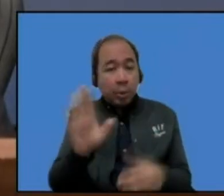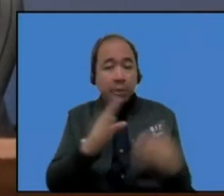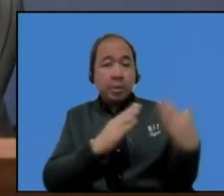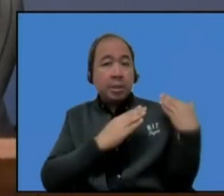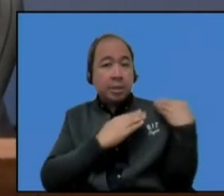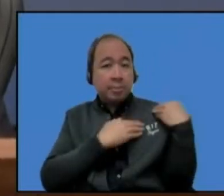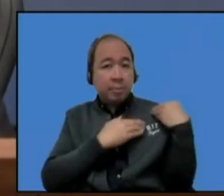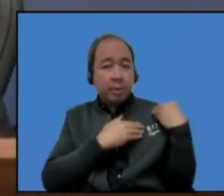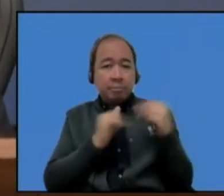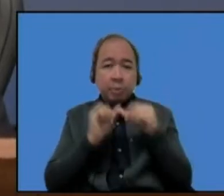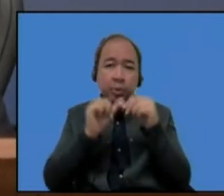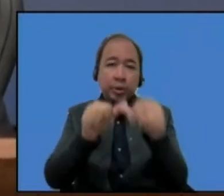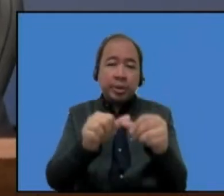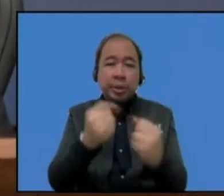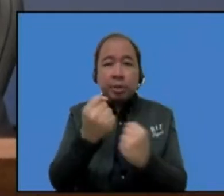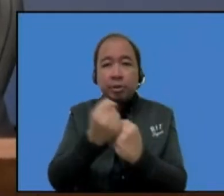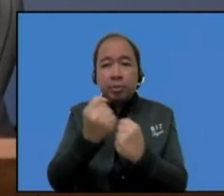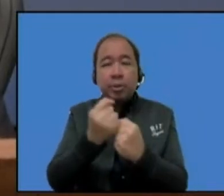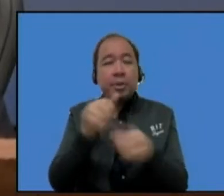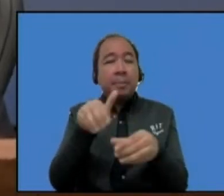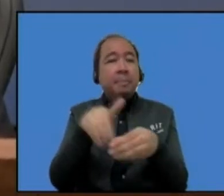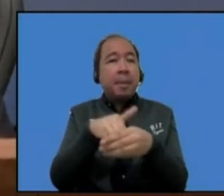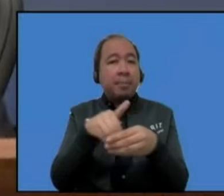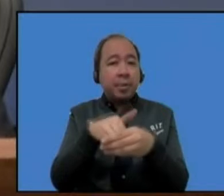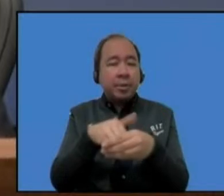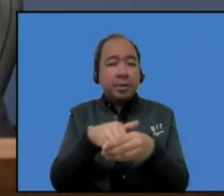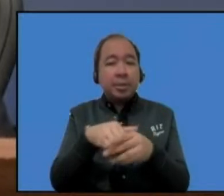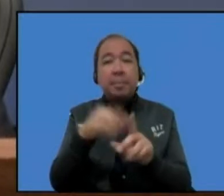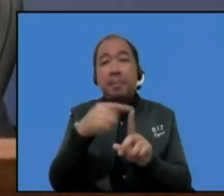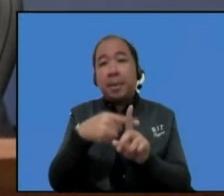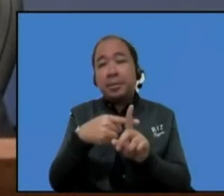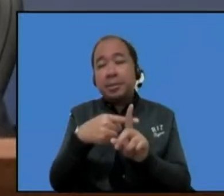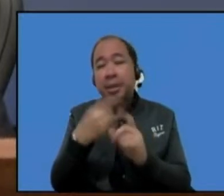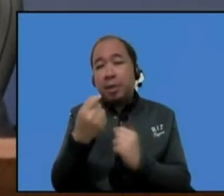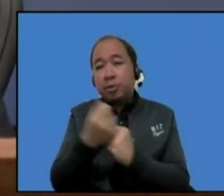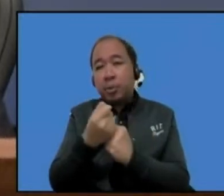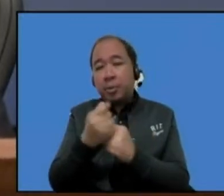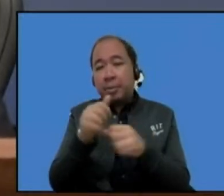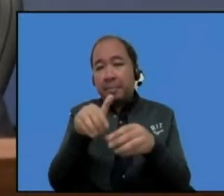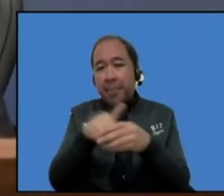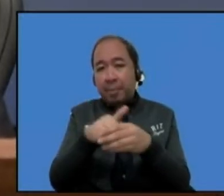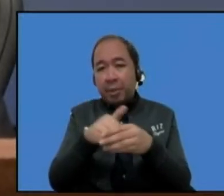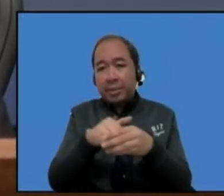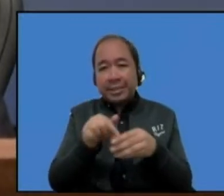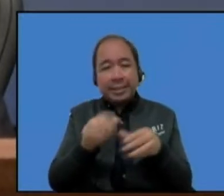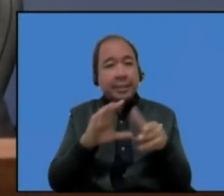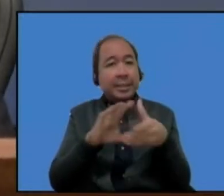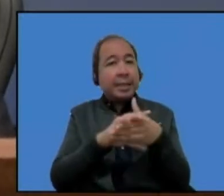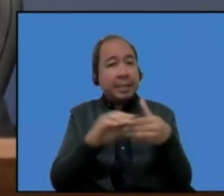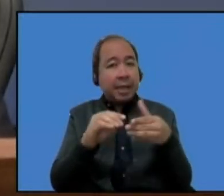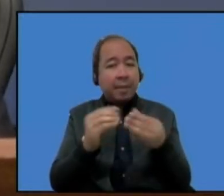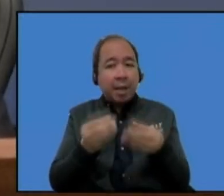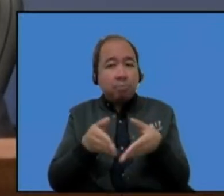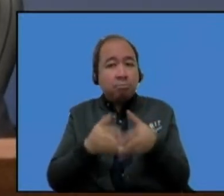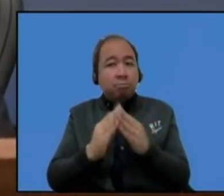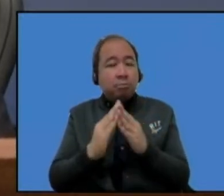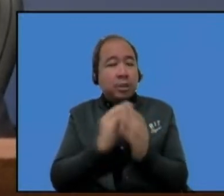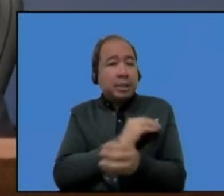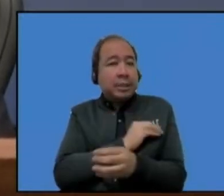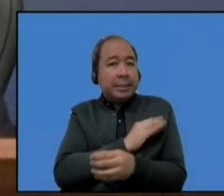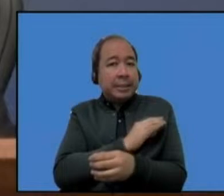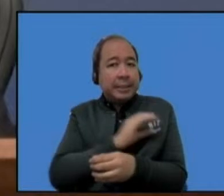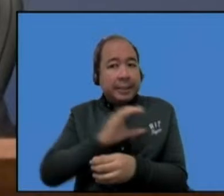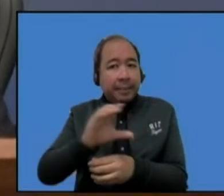to continue to support members and associate members of the Commission in building capacity